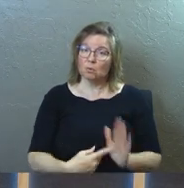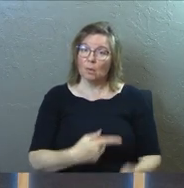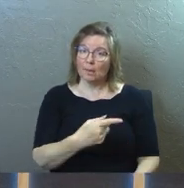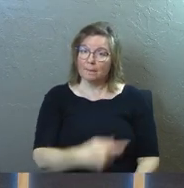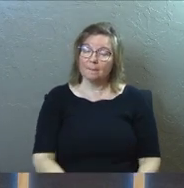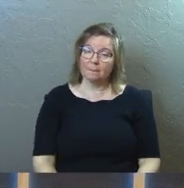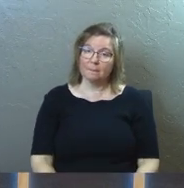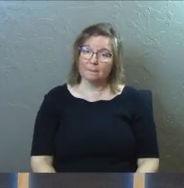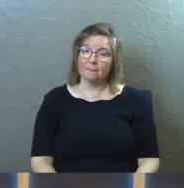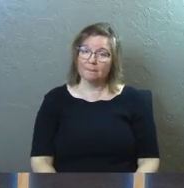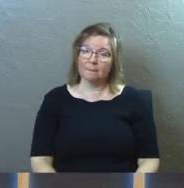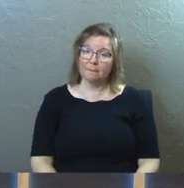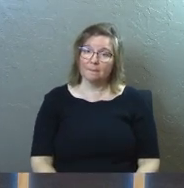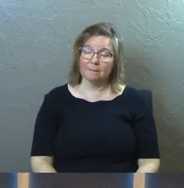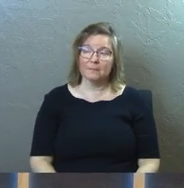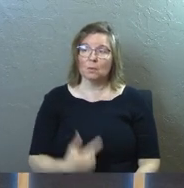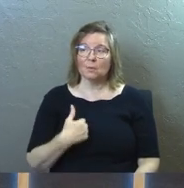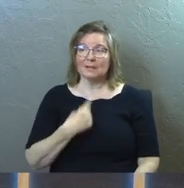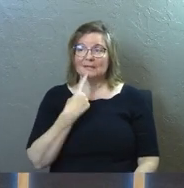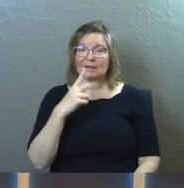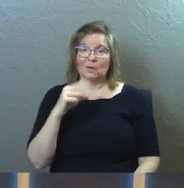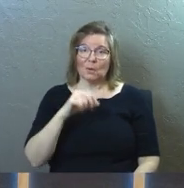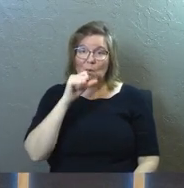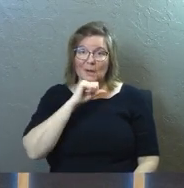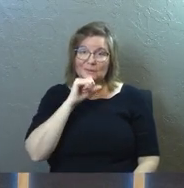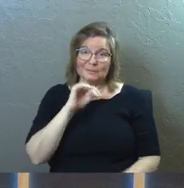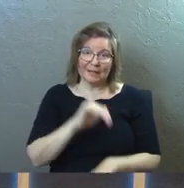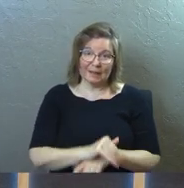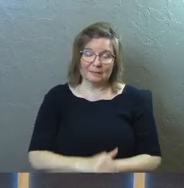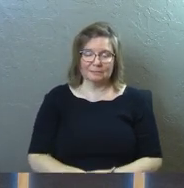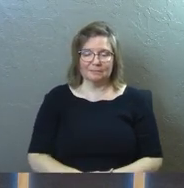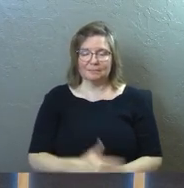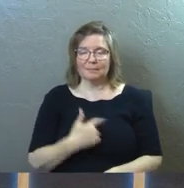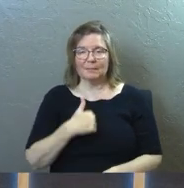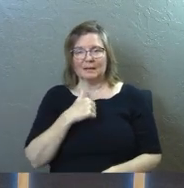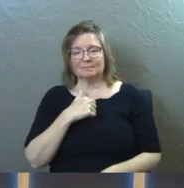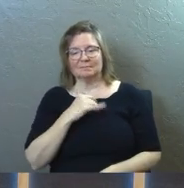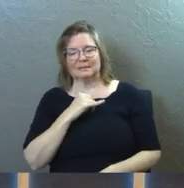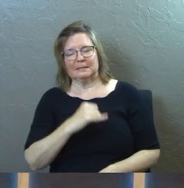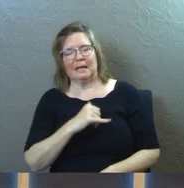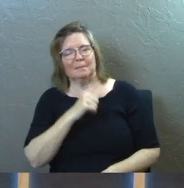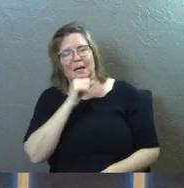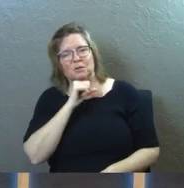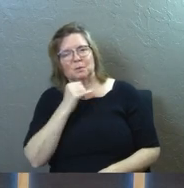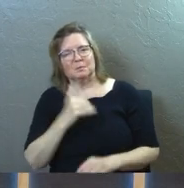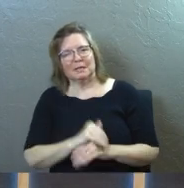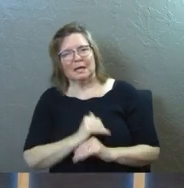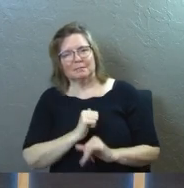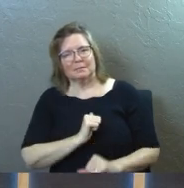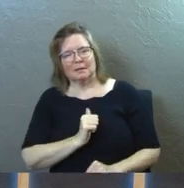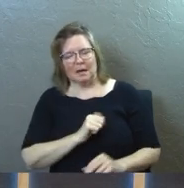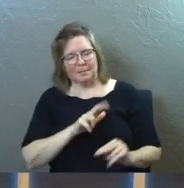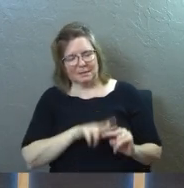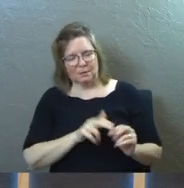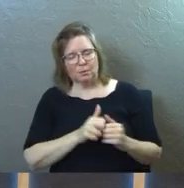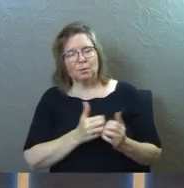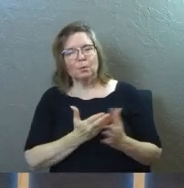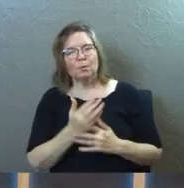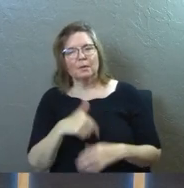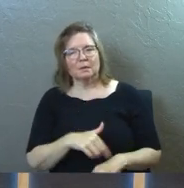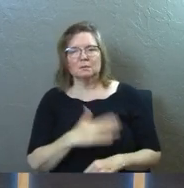them. We had to say no ice cream tonight. I'm not going to have ice cream either. I'm going to sit with you in